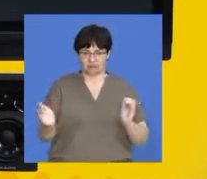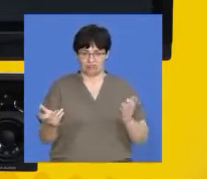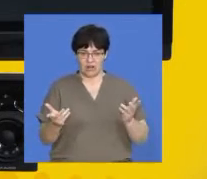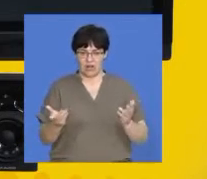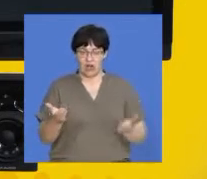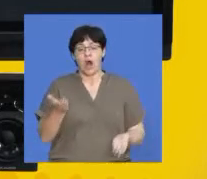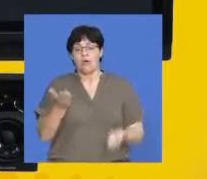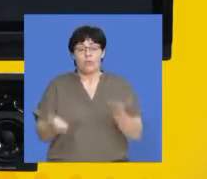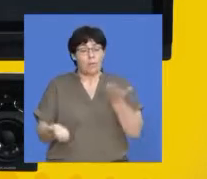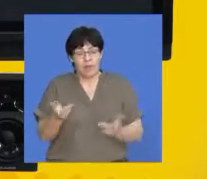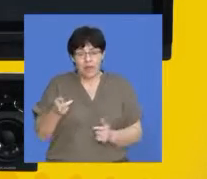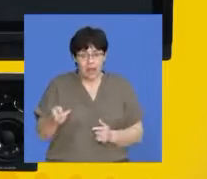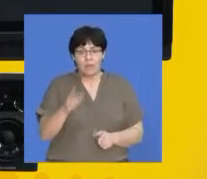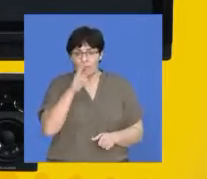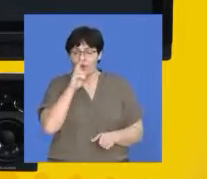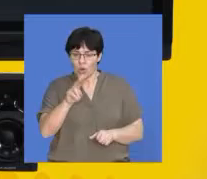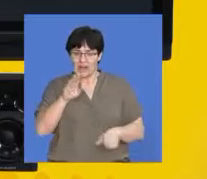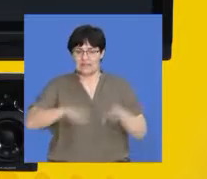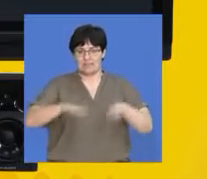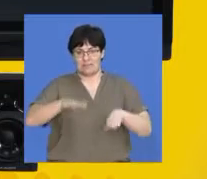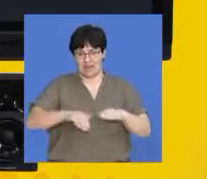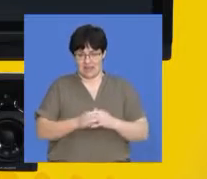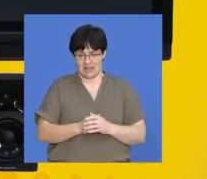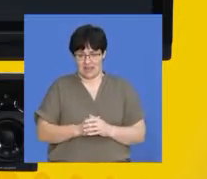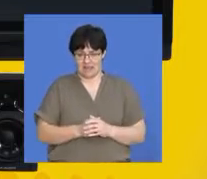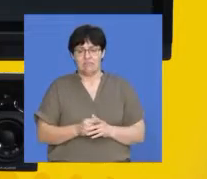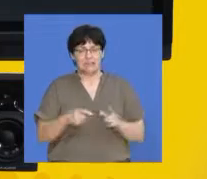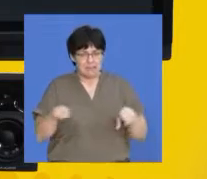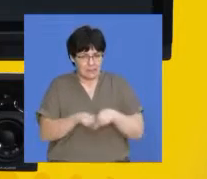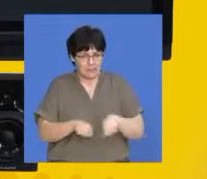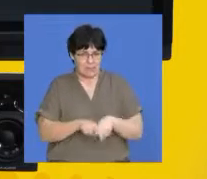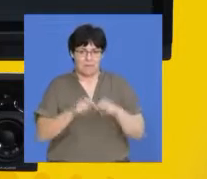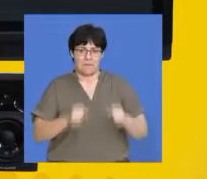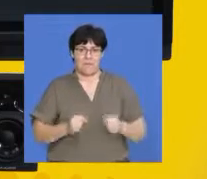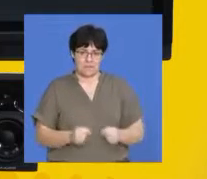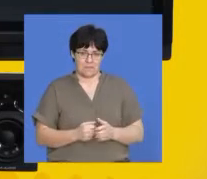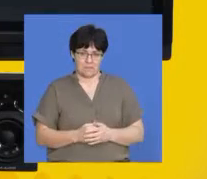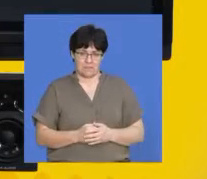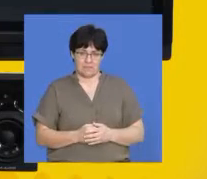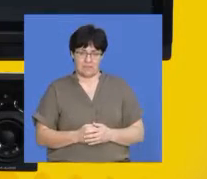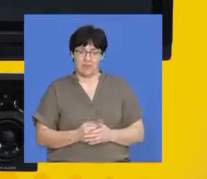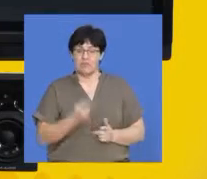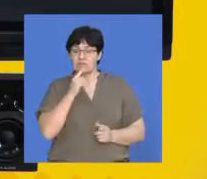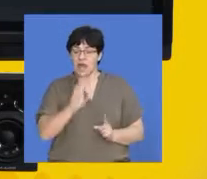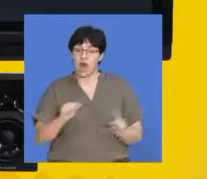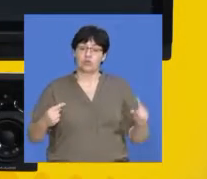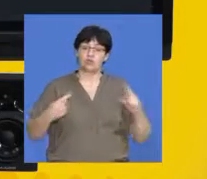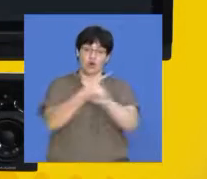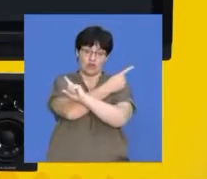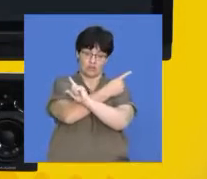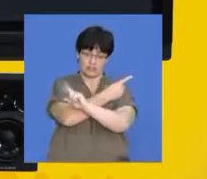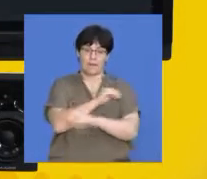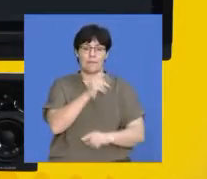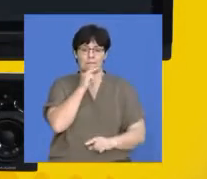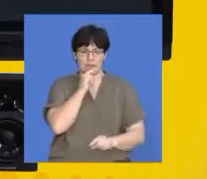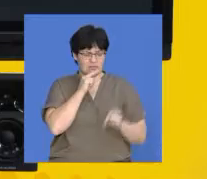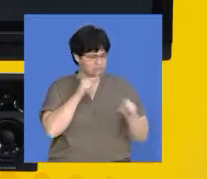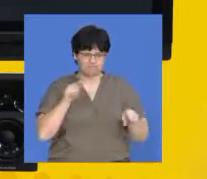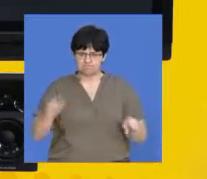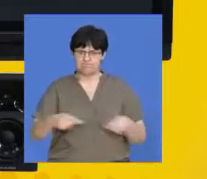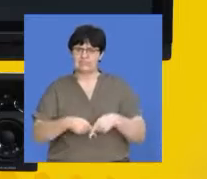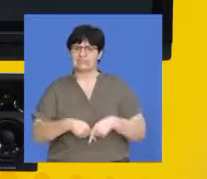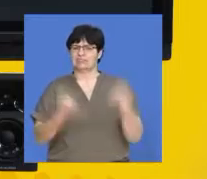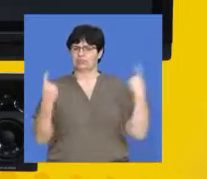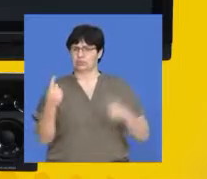comparing, you are looking for similarities, the things that are the same. And then when they ask you to contrast, that means you are looking